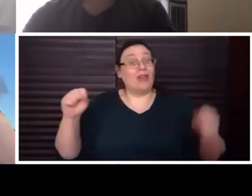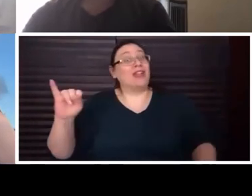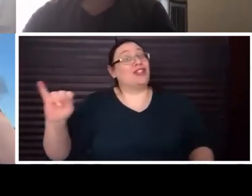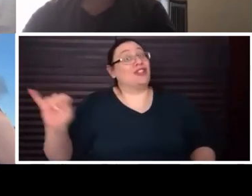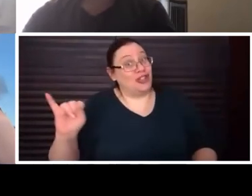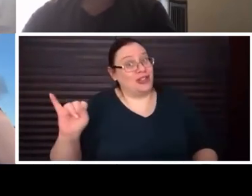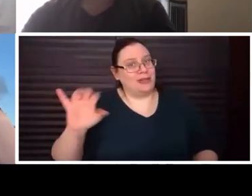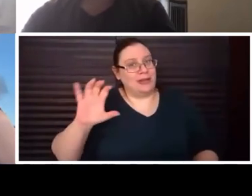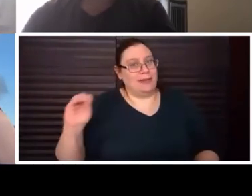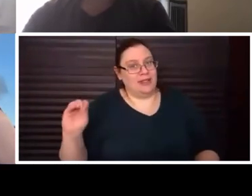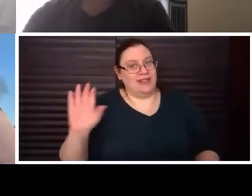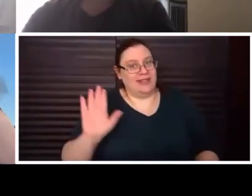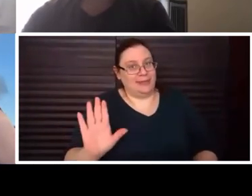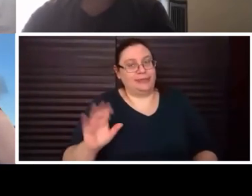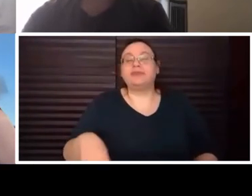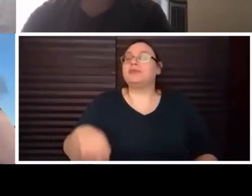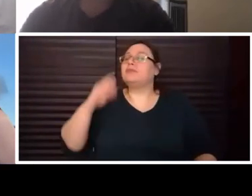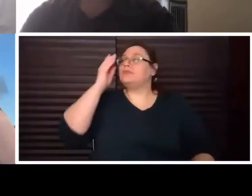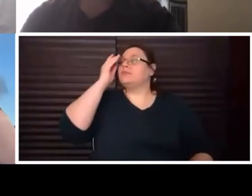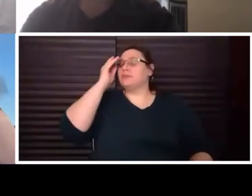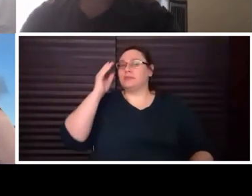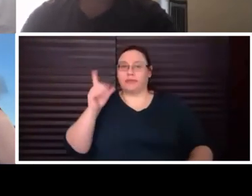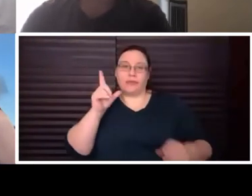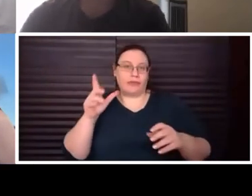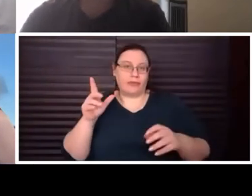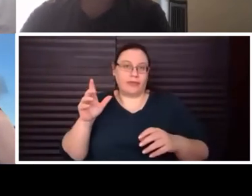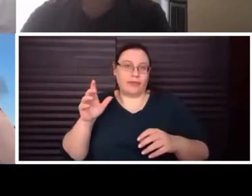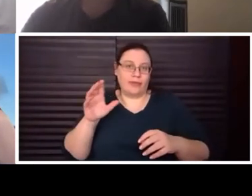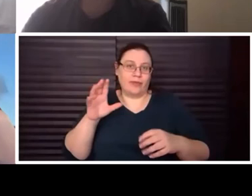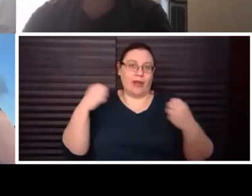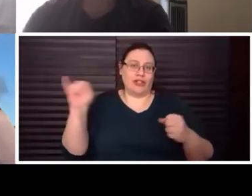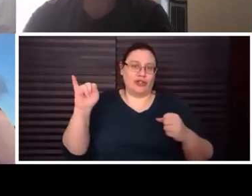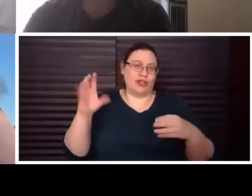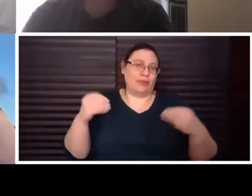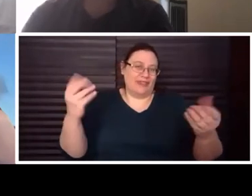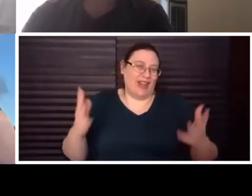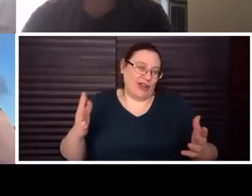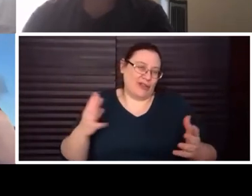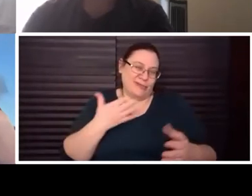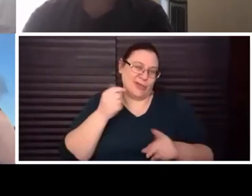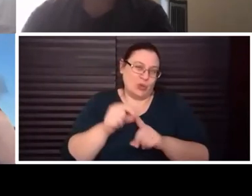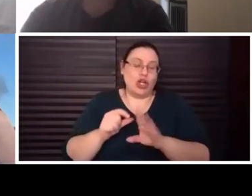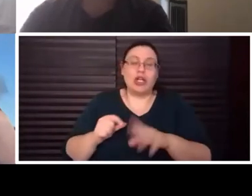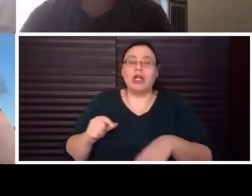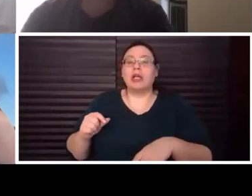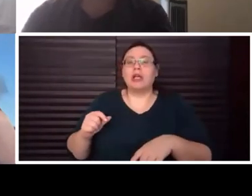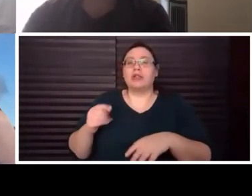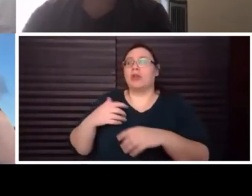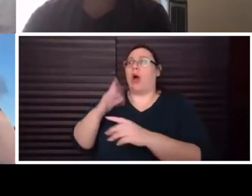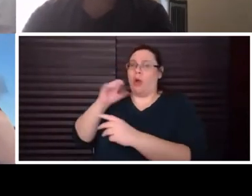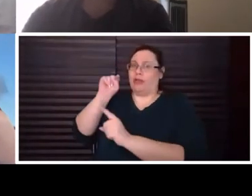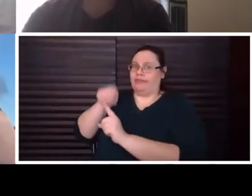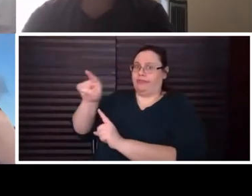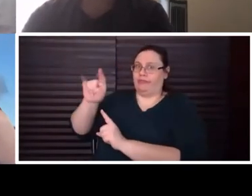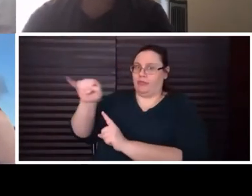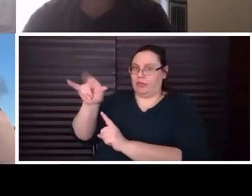carriers, or providers, I should say. So I knew I wanted to talk to her, and then I knew I wanted to talk